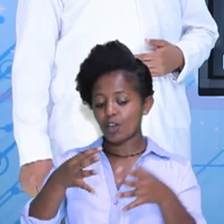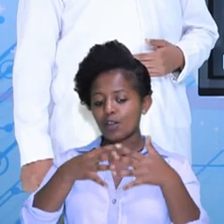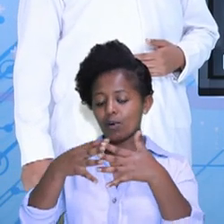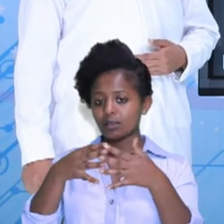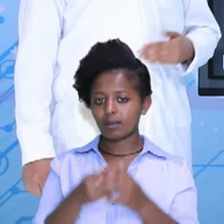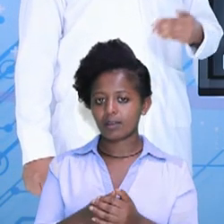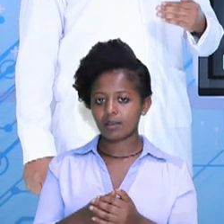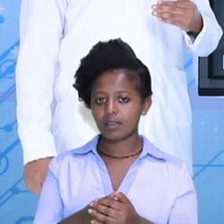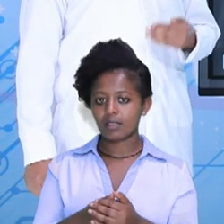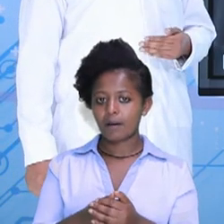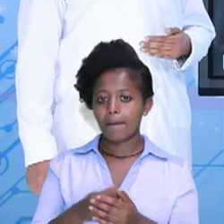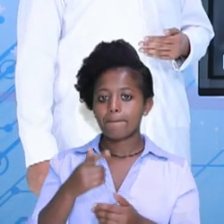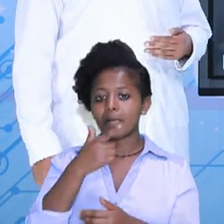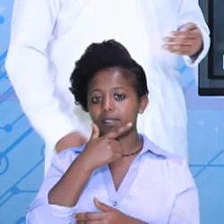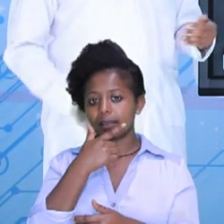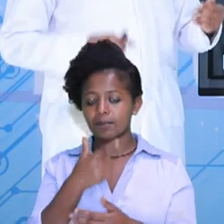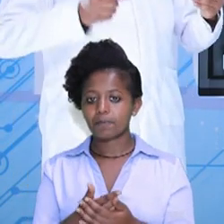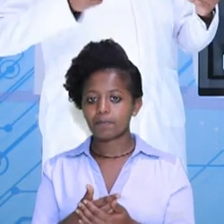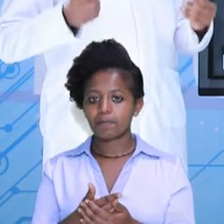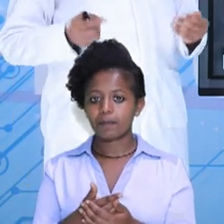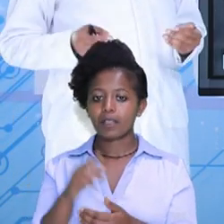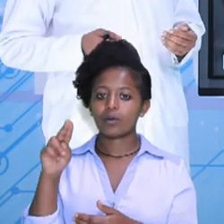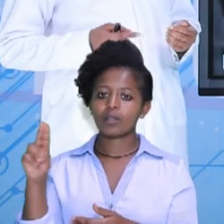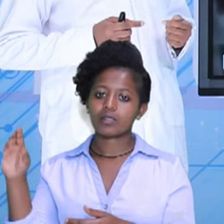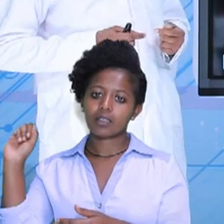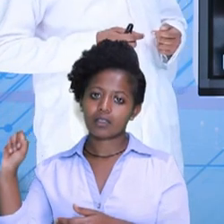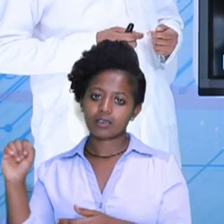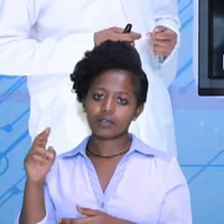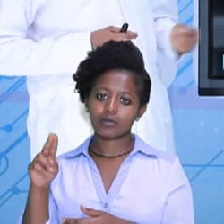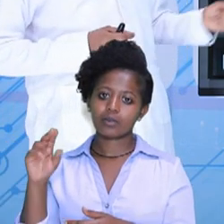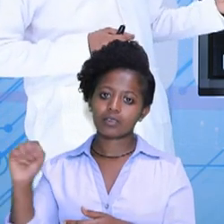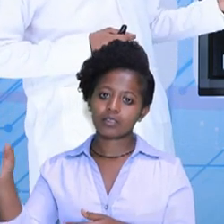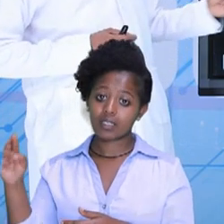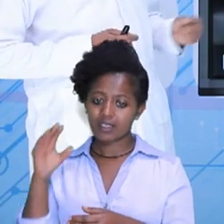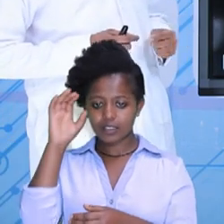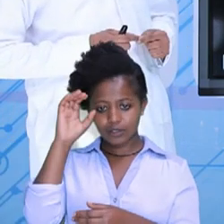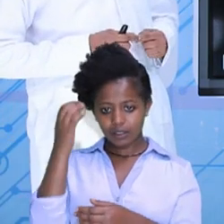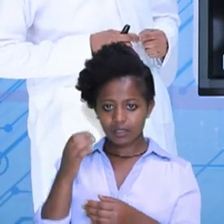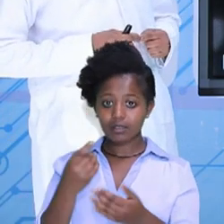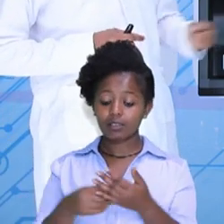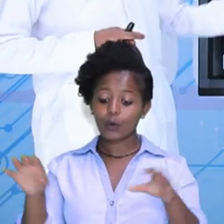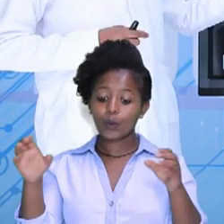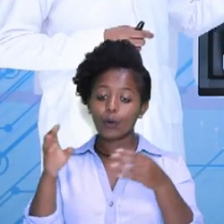USA, Britain, USSR, and China. At the conference,